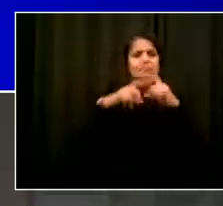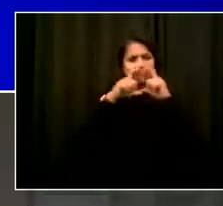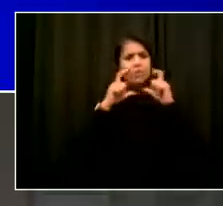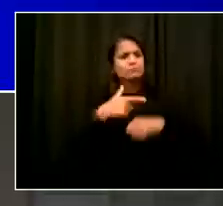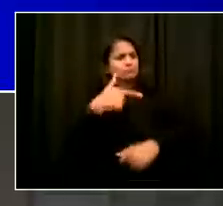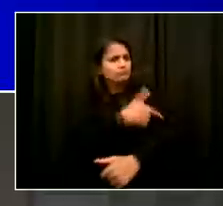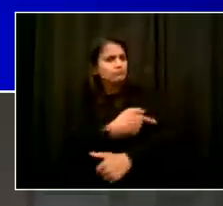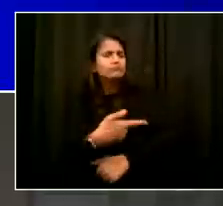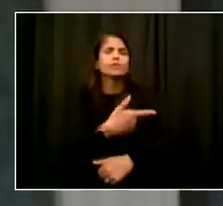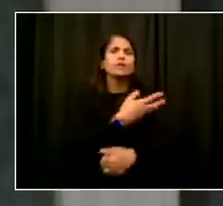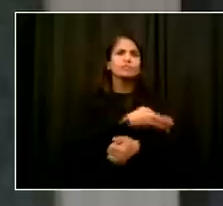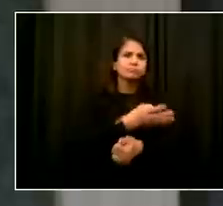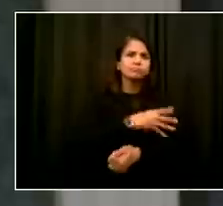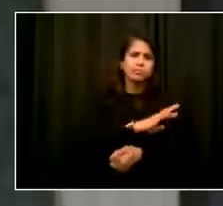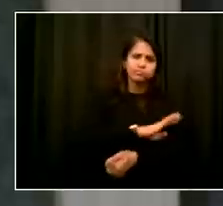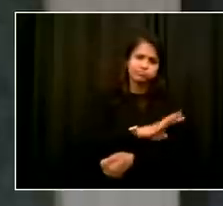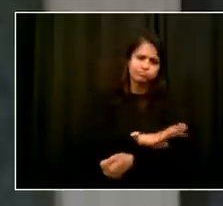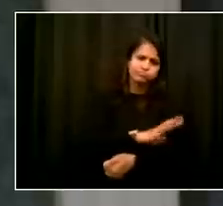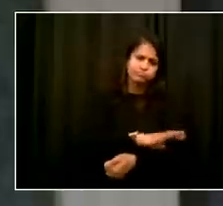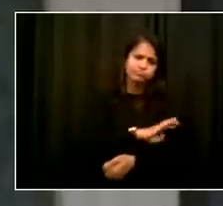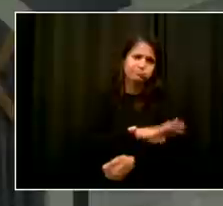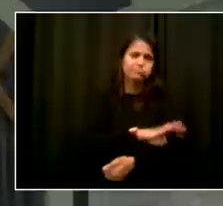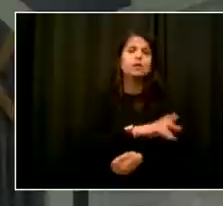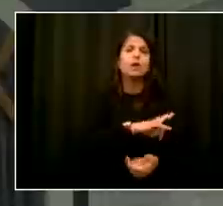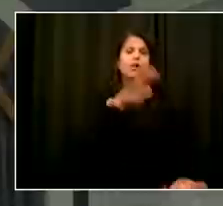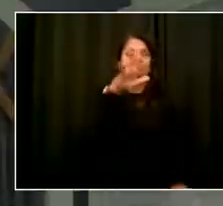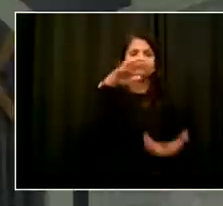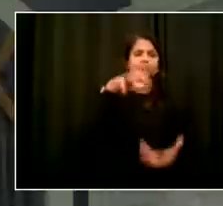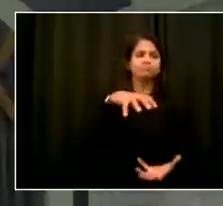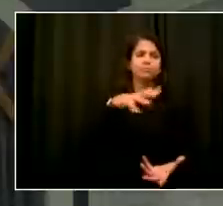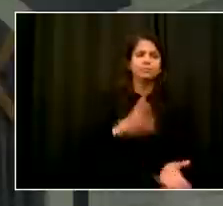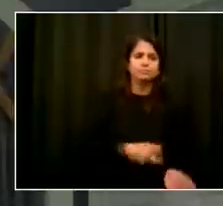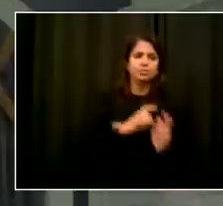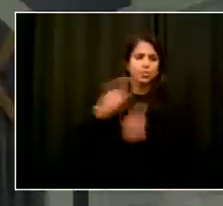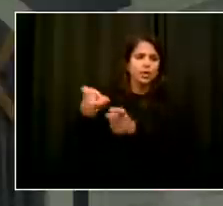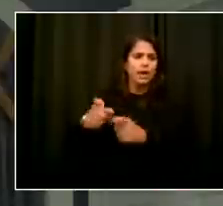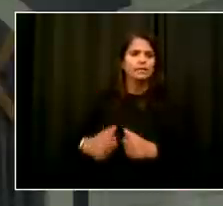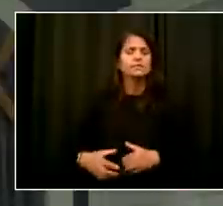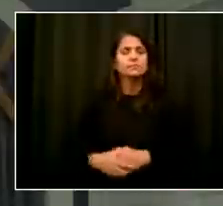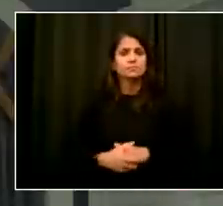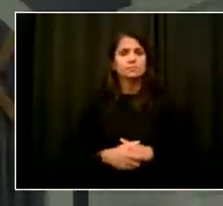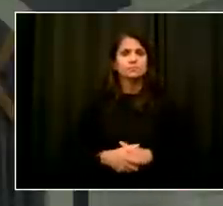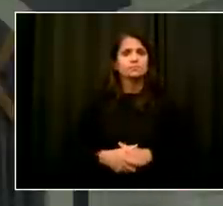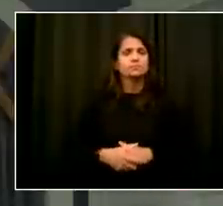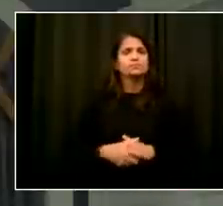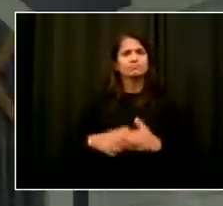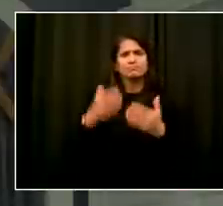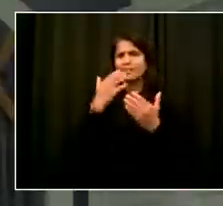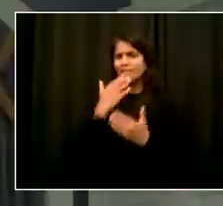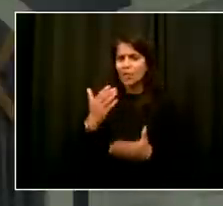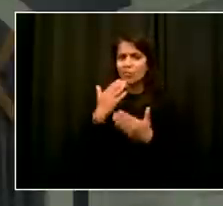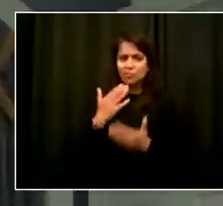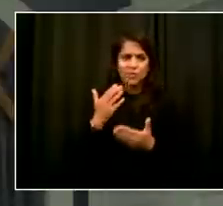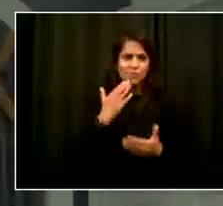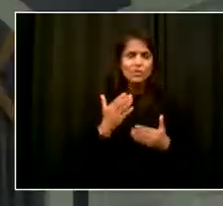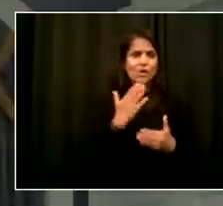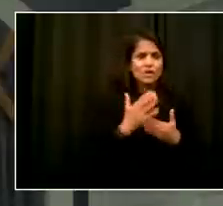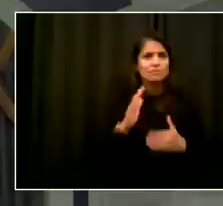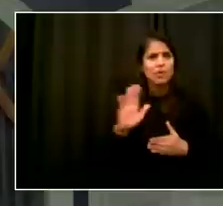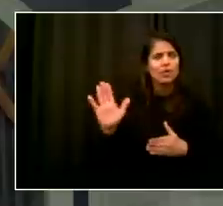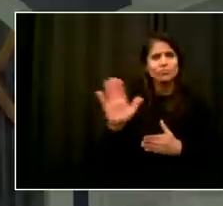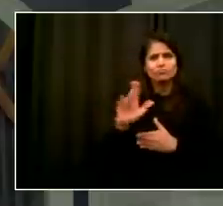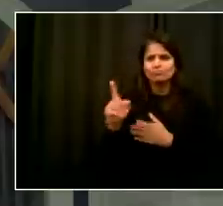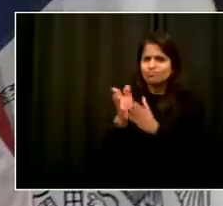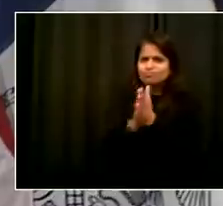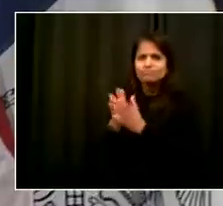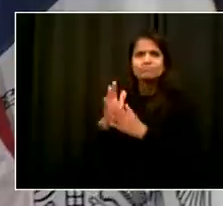shortage. Thank you. Thank you, Dr. Hillier. Again, thank you to you and all your colleagues, and really want to make sure people